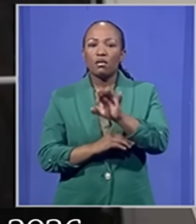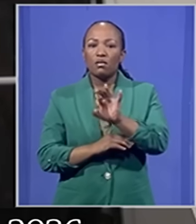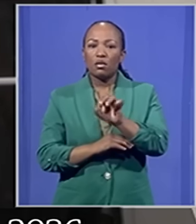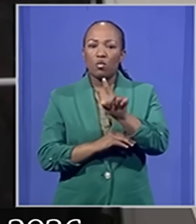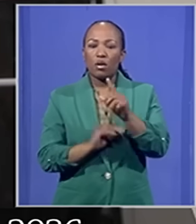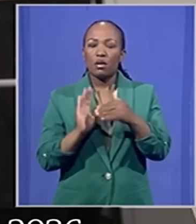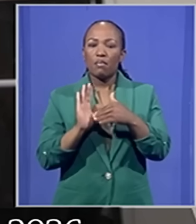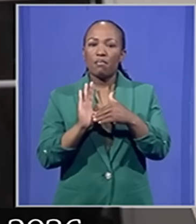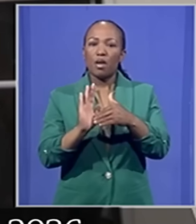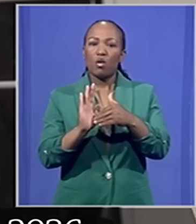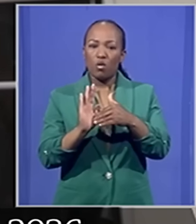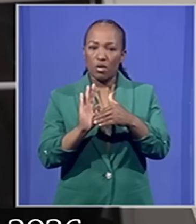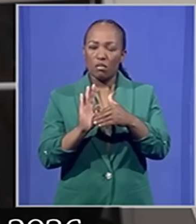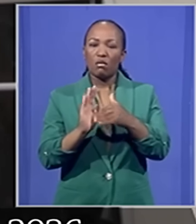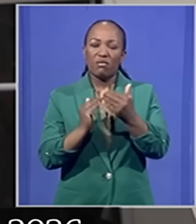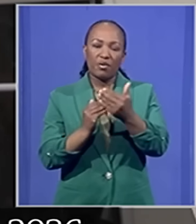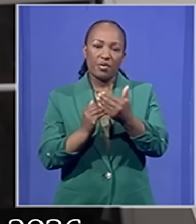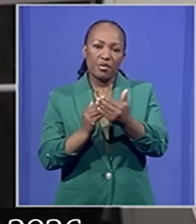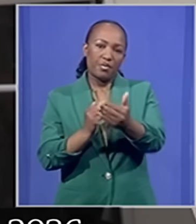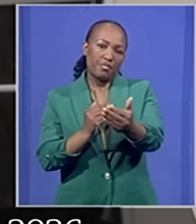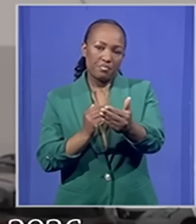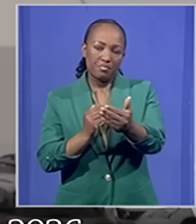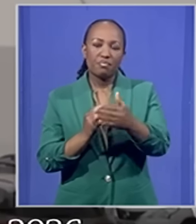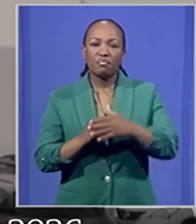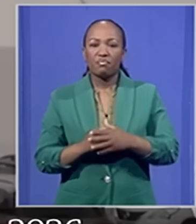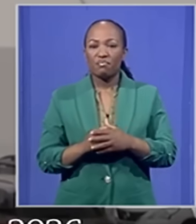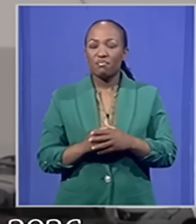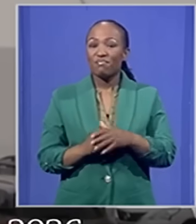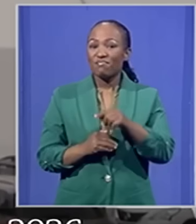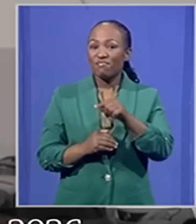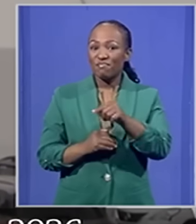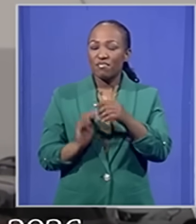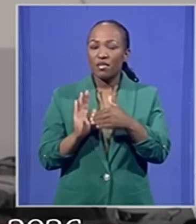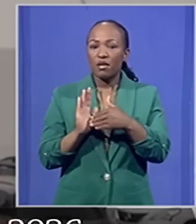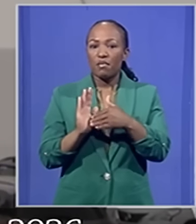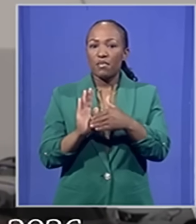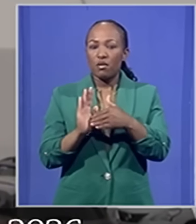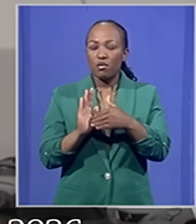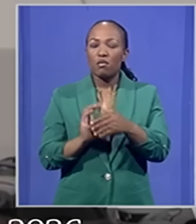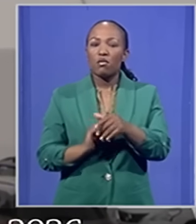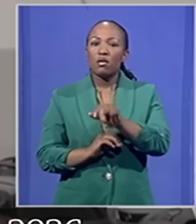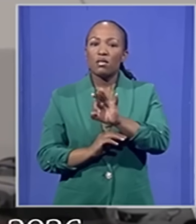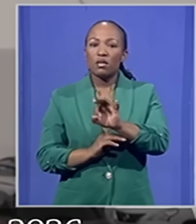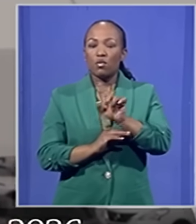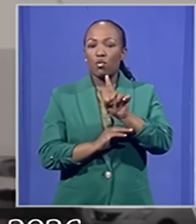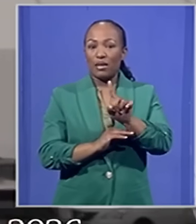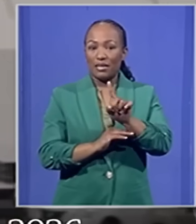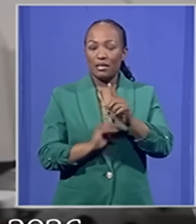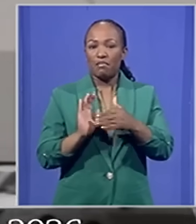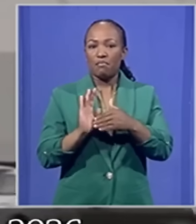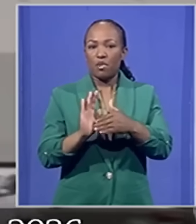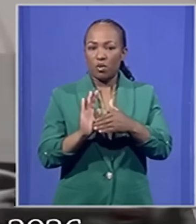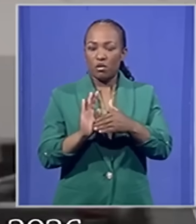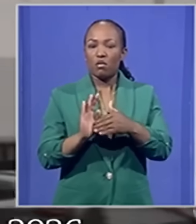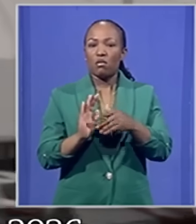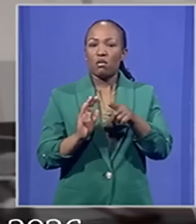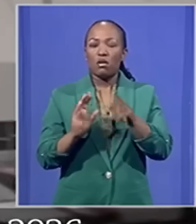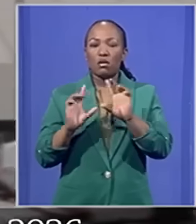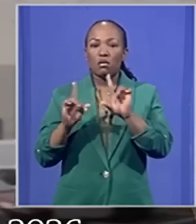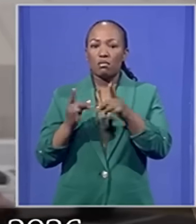ya go di le 40. Go tswa go diranta di le dimilione di le 31, Lefapha la Ditiro tsa Setšhaba la